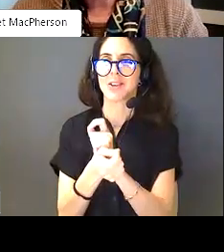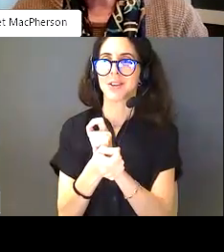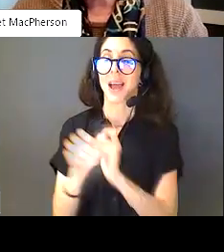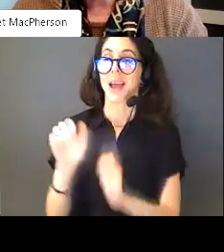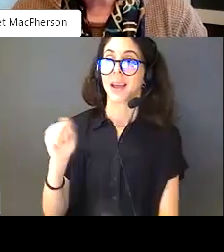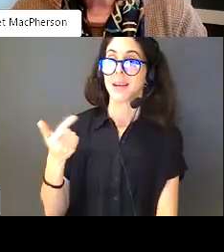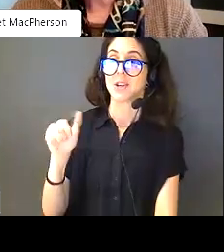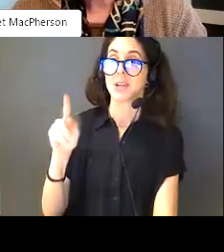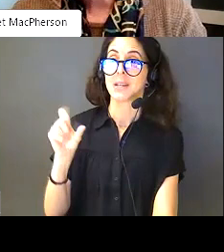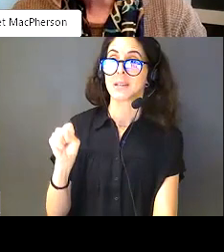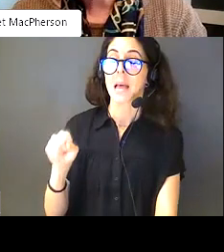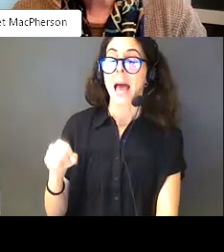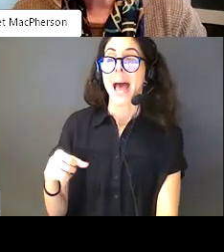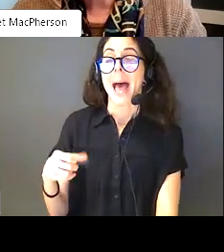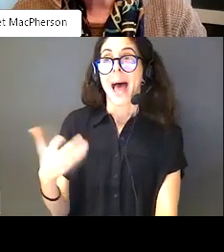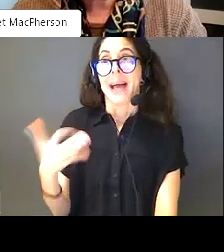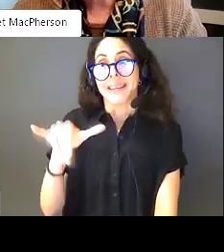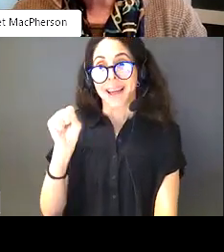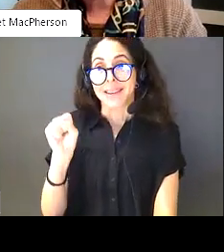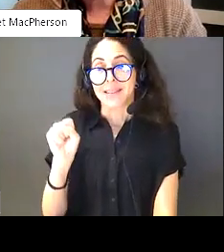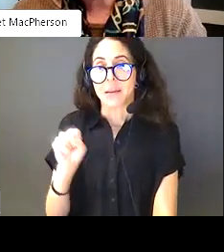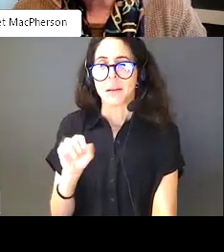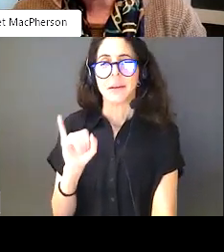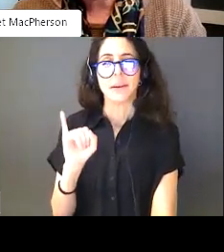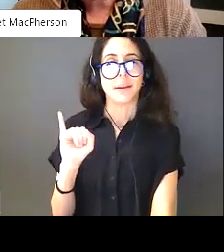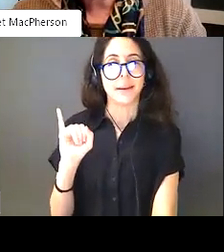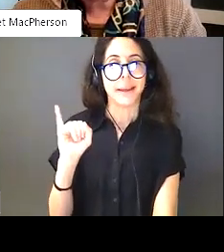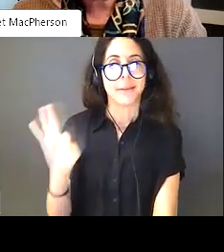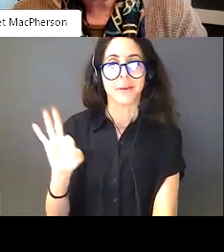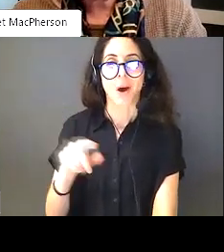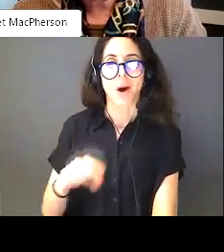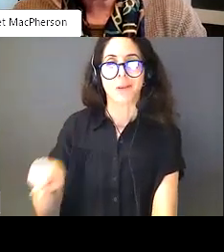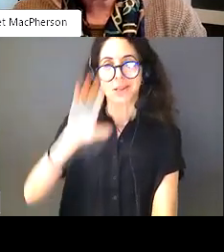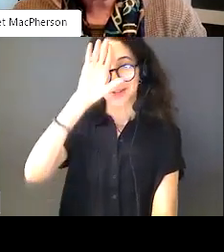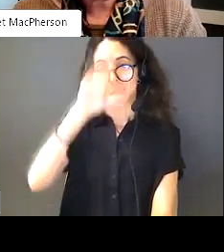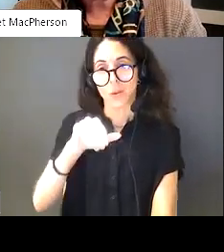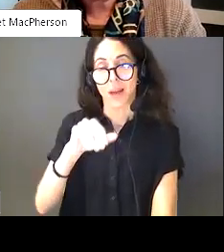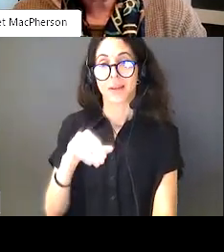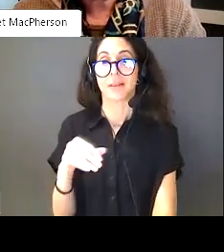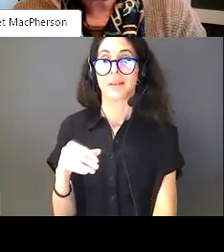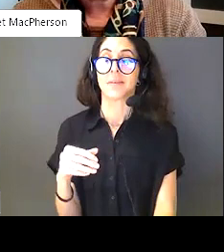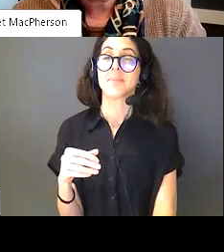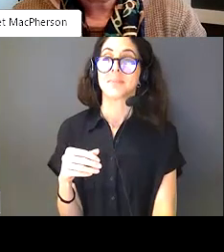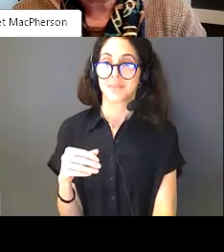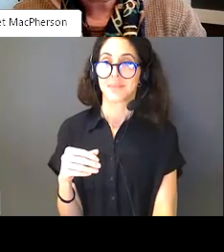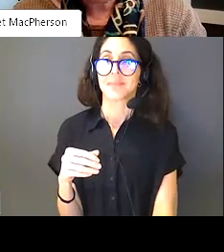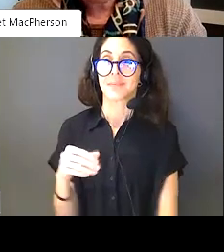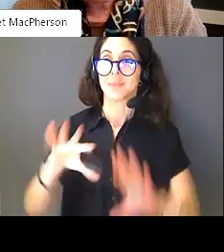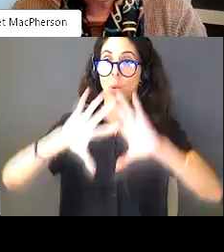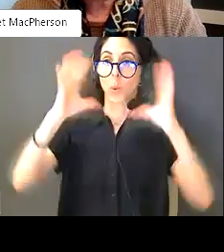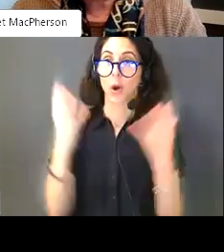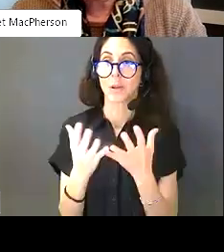That is so true if you understand that we live in an interdependent and interconnected